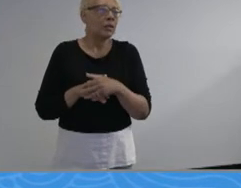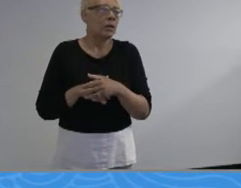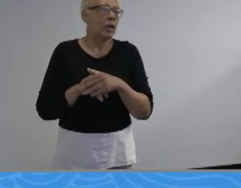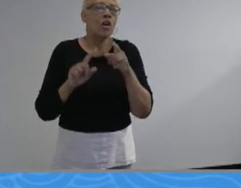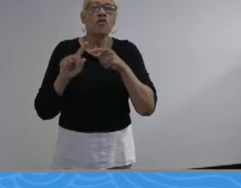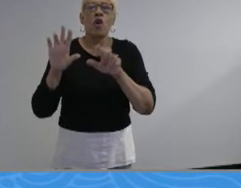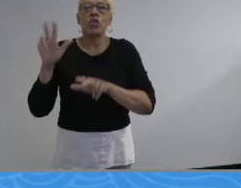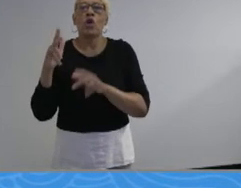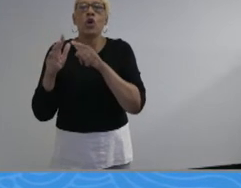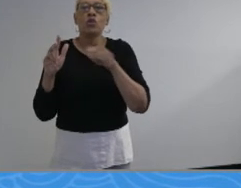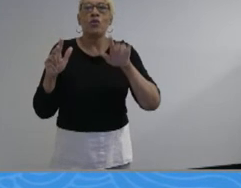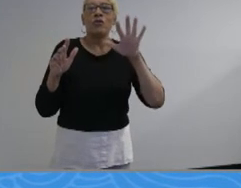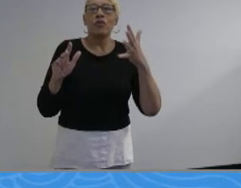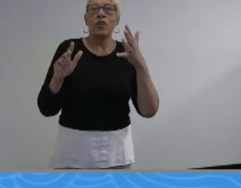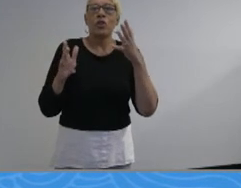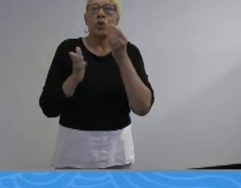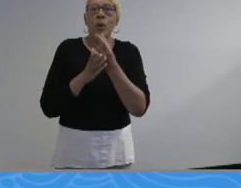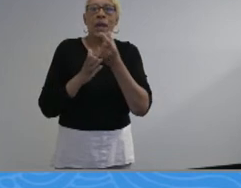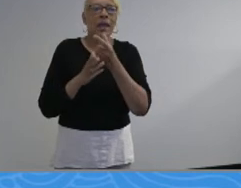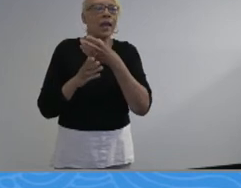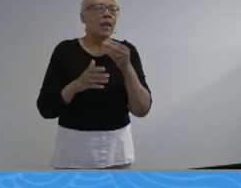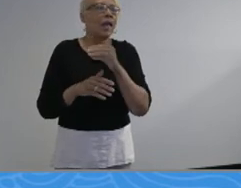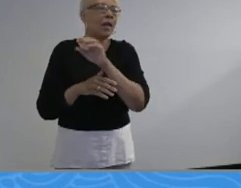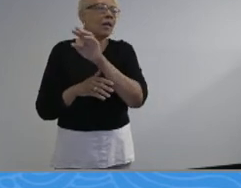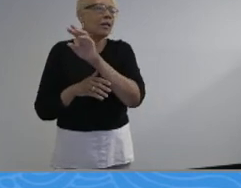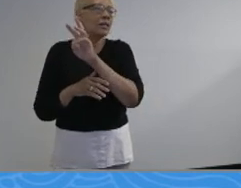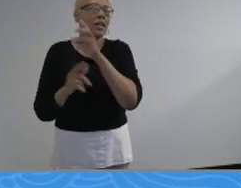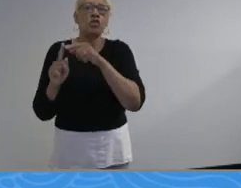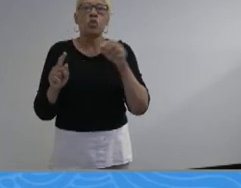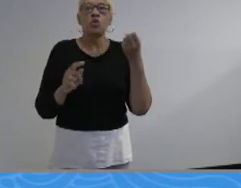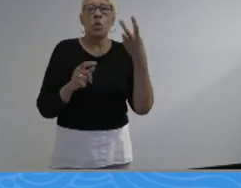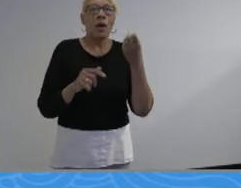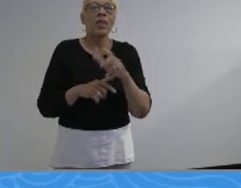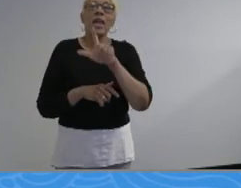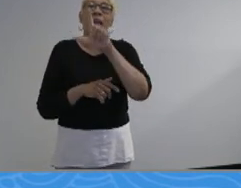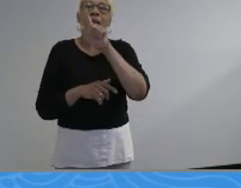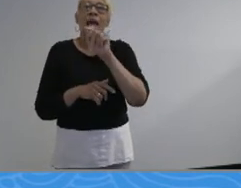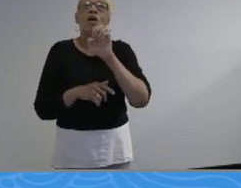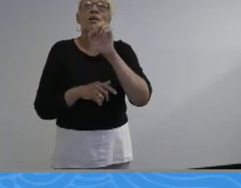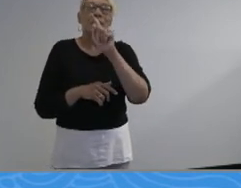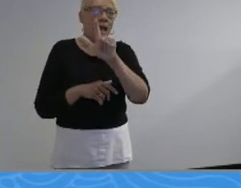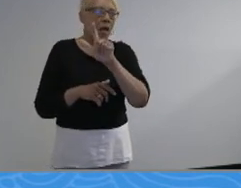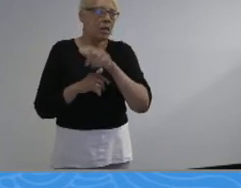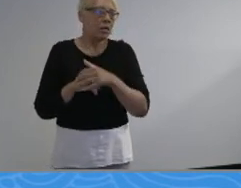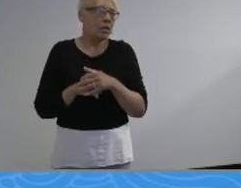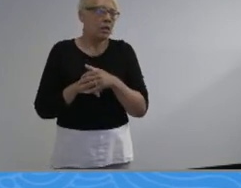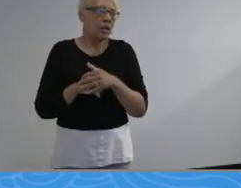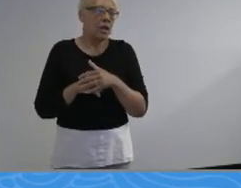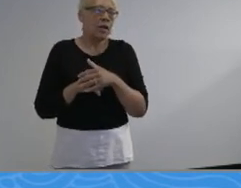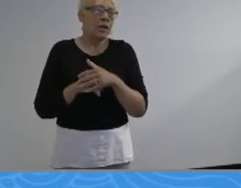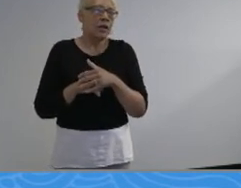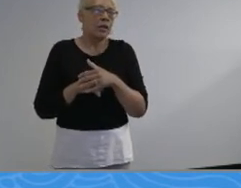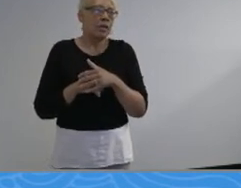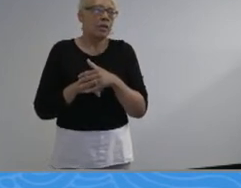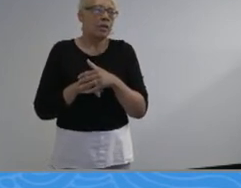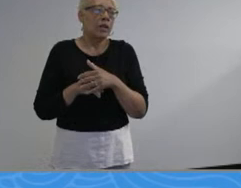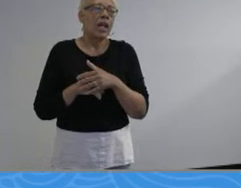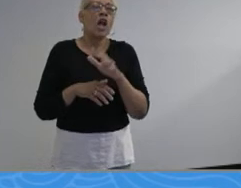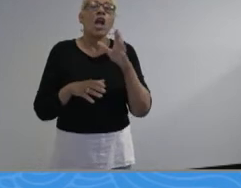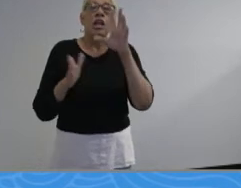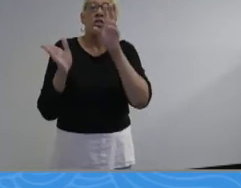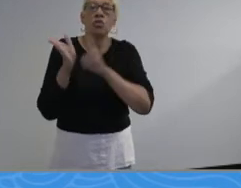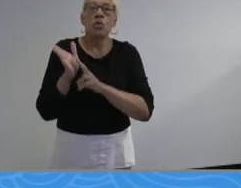fifth grade and sixth through 12th grade. And an LTAL refers to students who have been enrolled in a school in the US for more